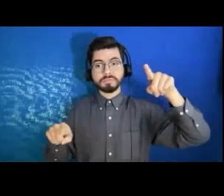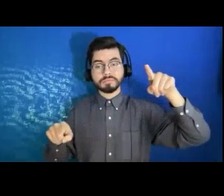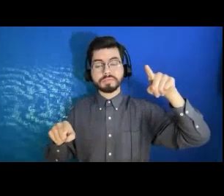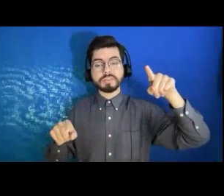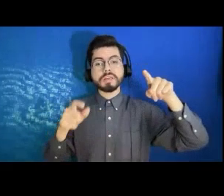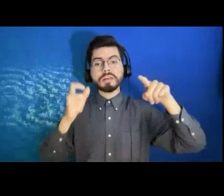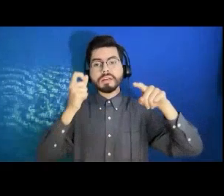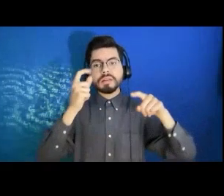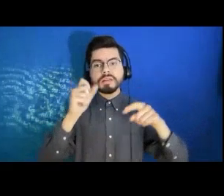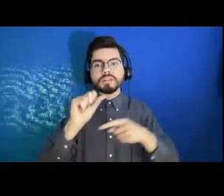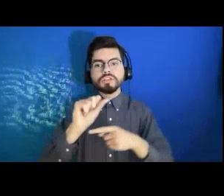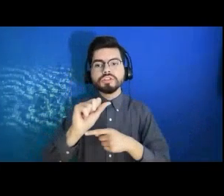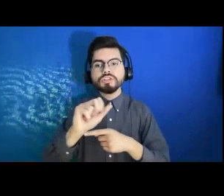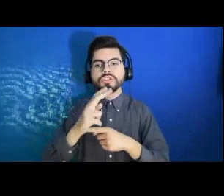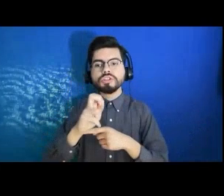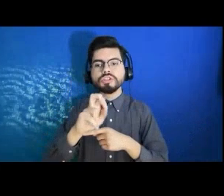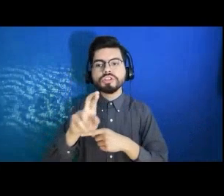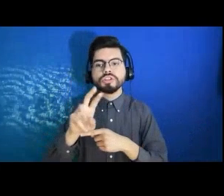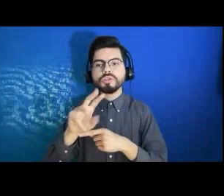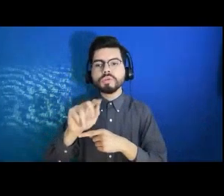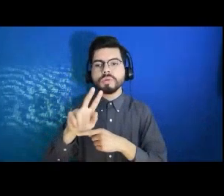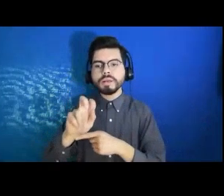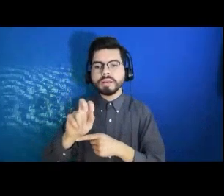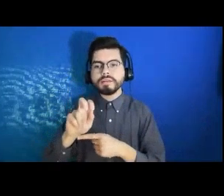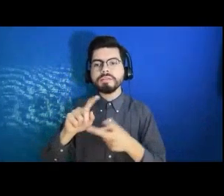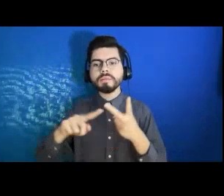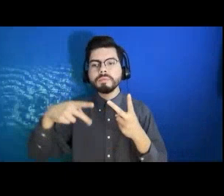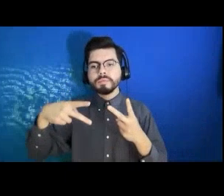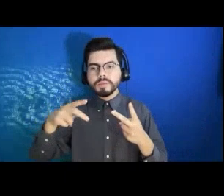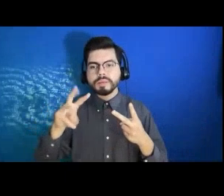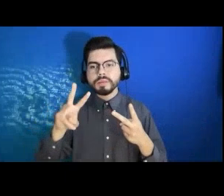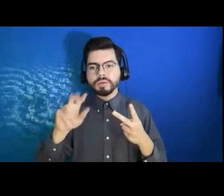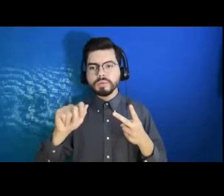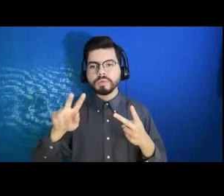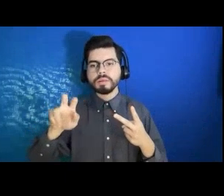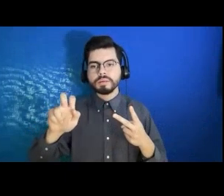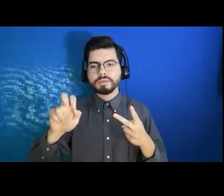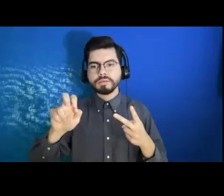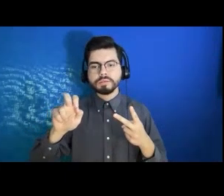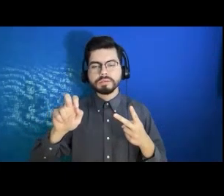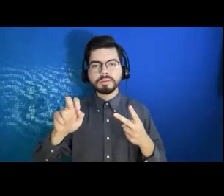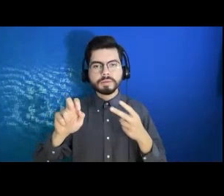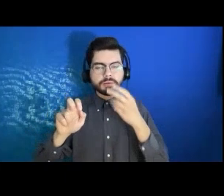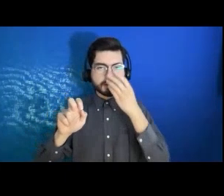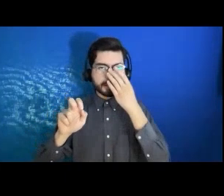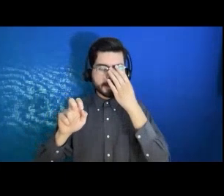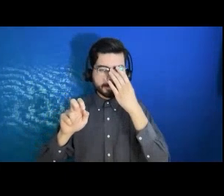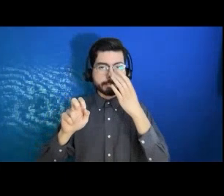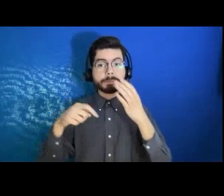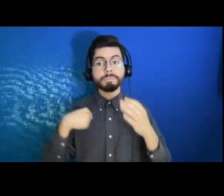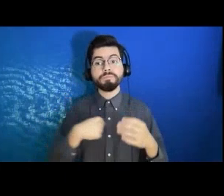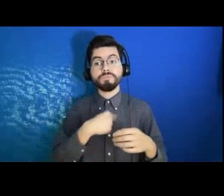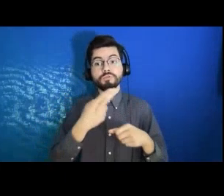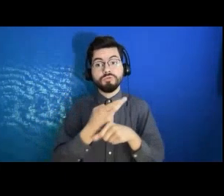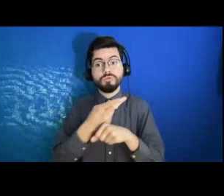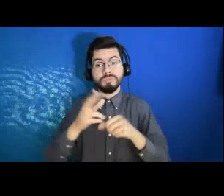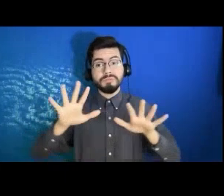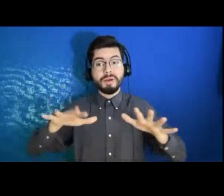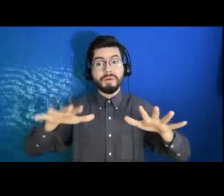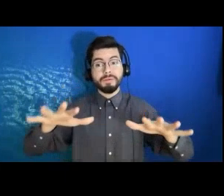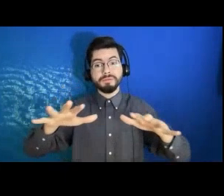a different type of seismic wave. And we can use the velocity of here that we see here to measure how deep